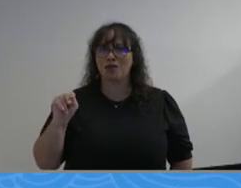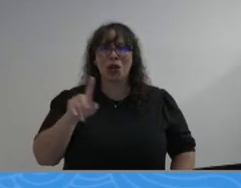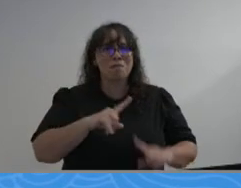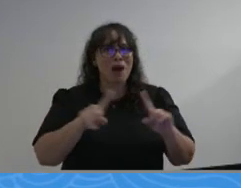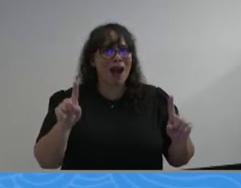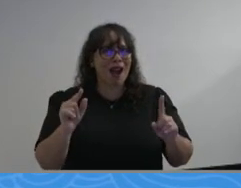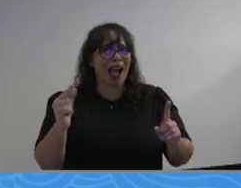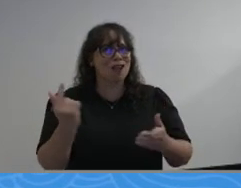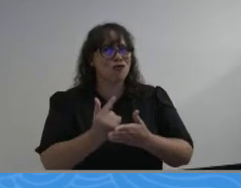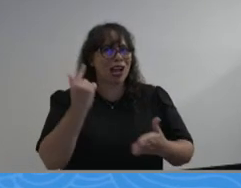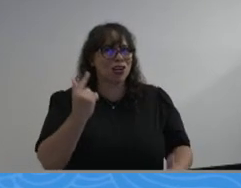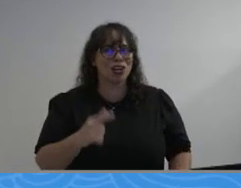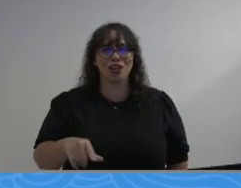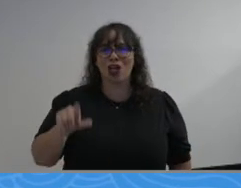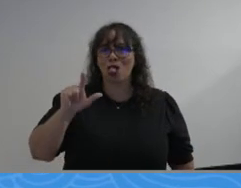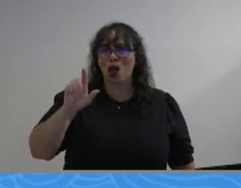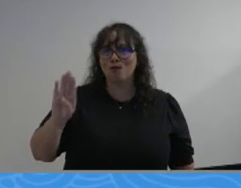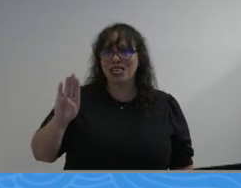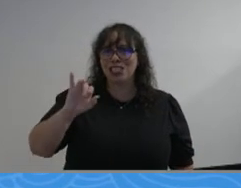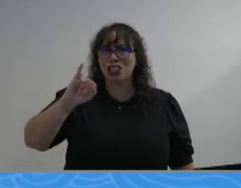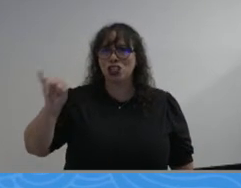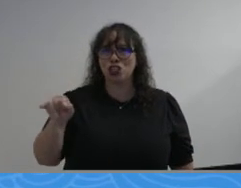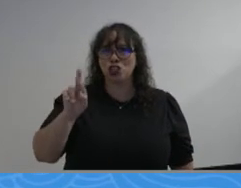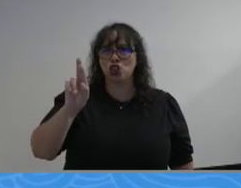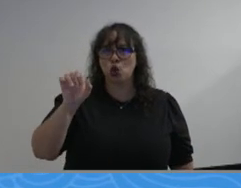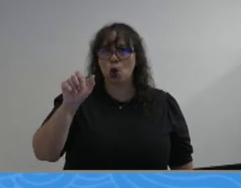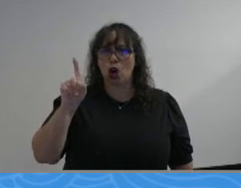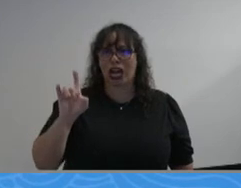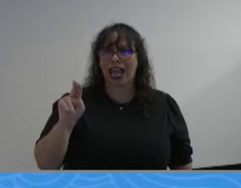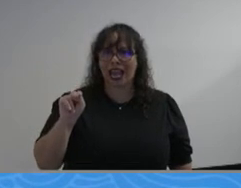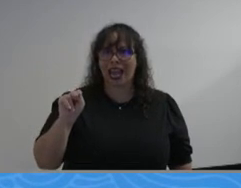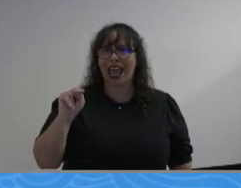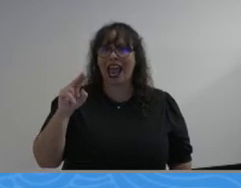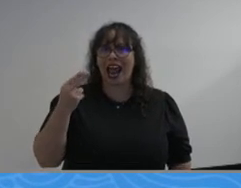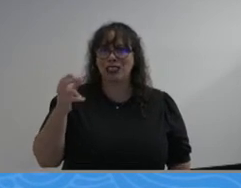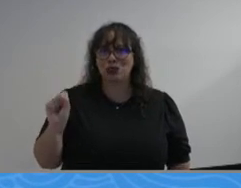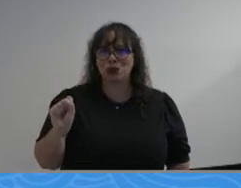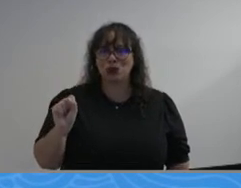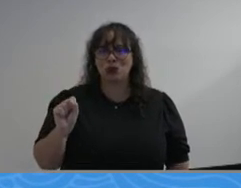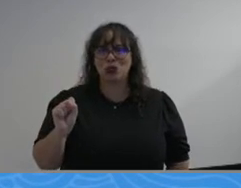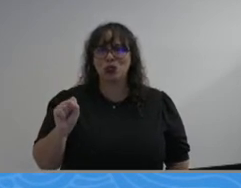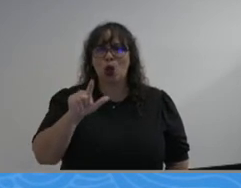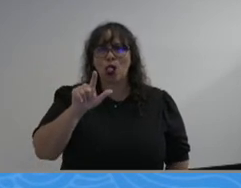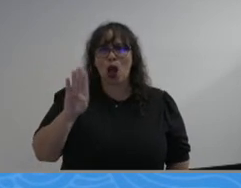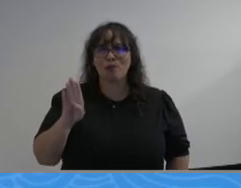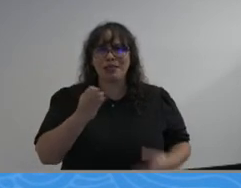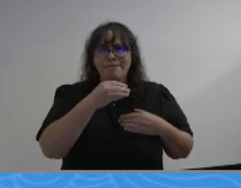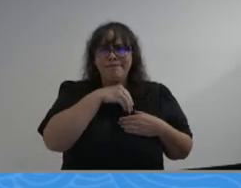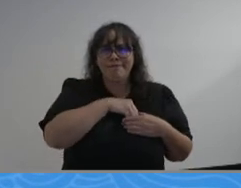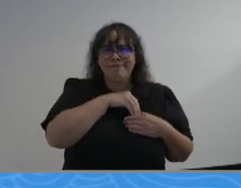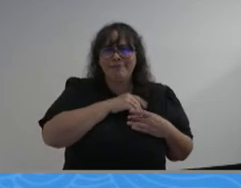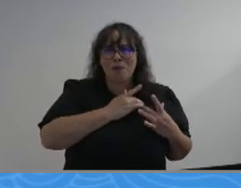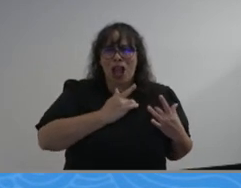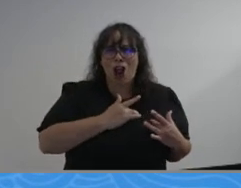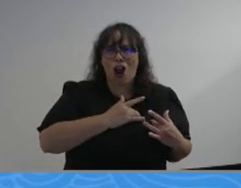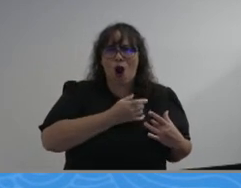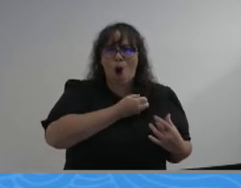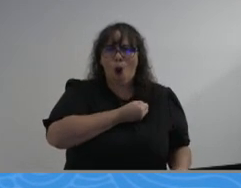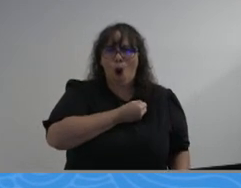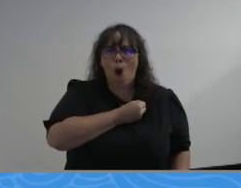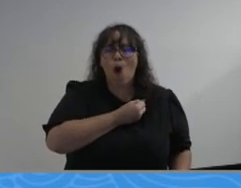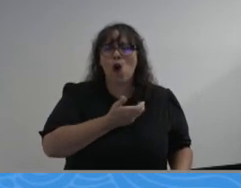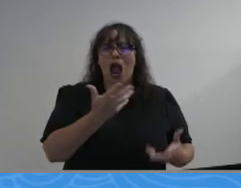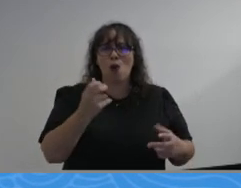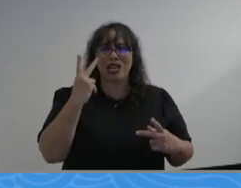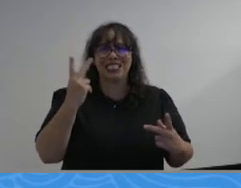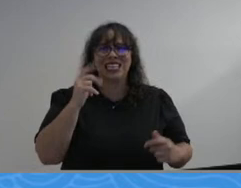High School. So I hold Long Beach near and dear to my heart, and I want to see Long Beach do it right. I want to see Long Beach be a model for the